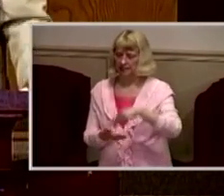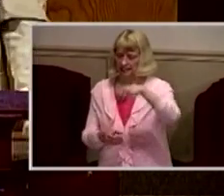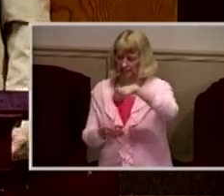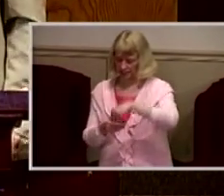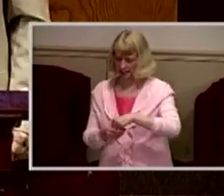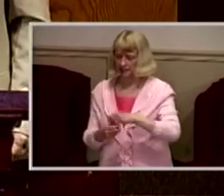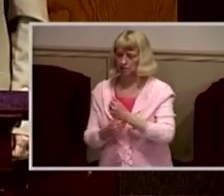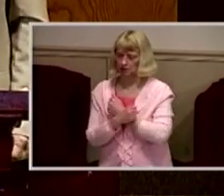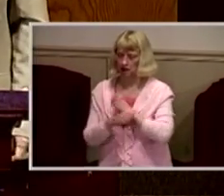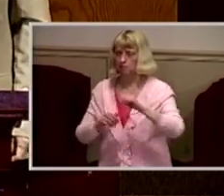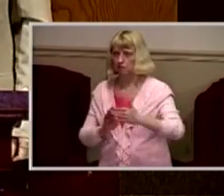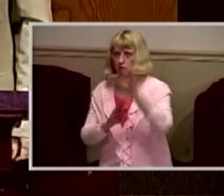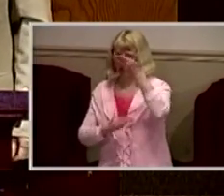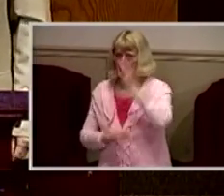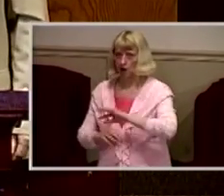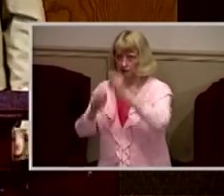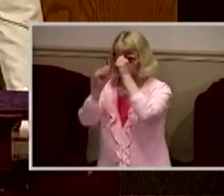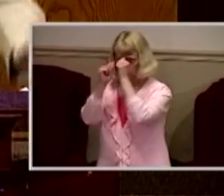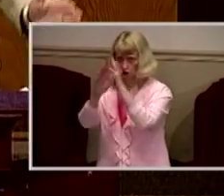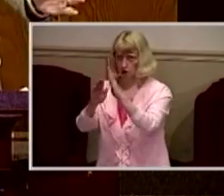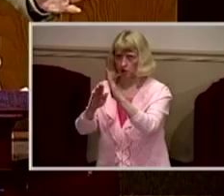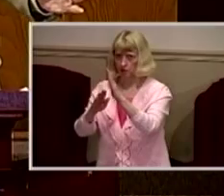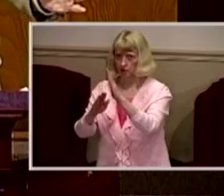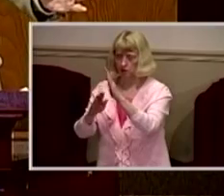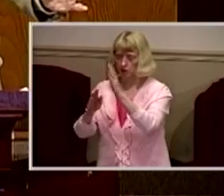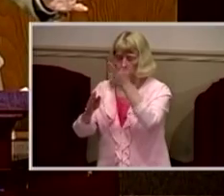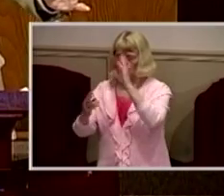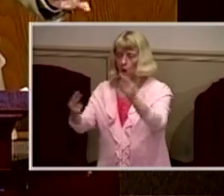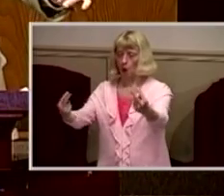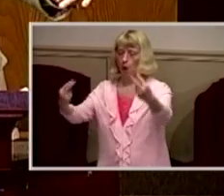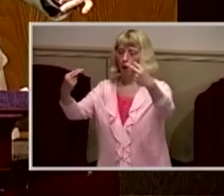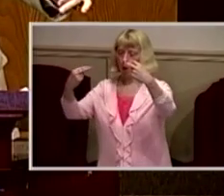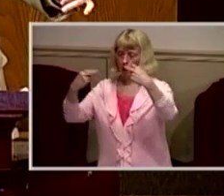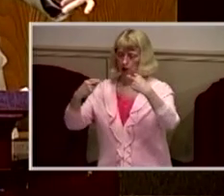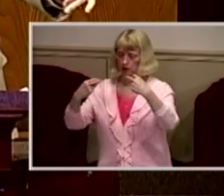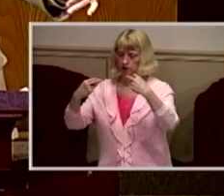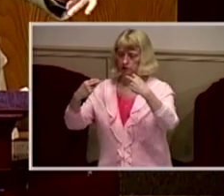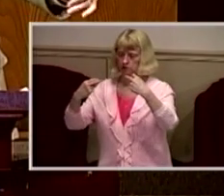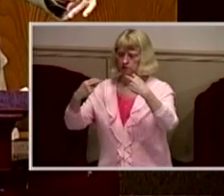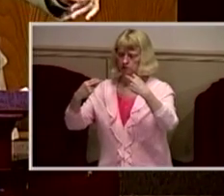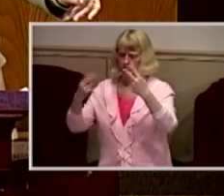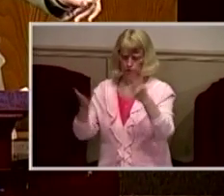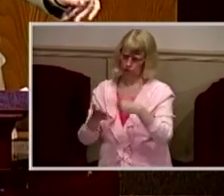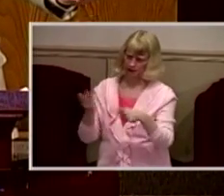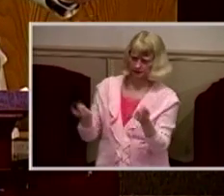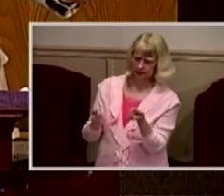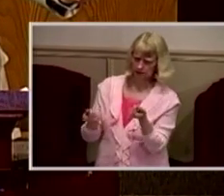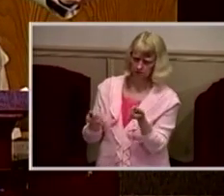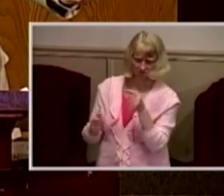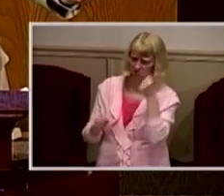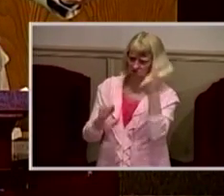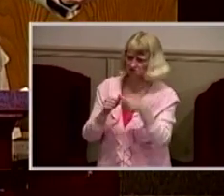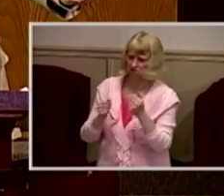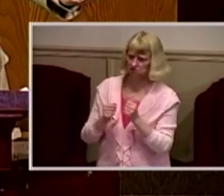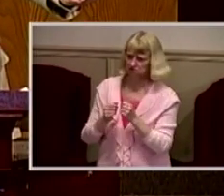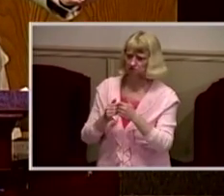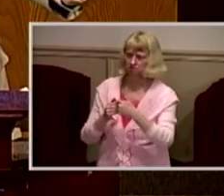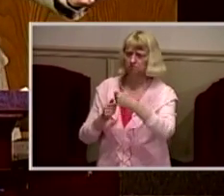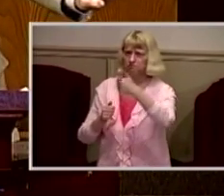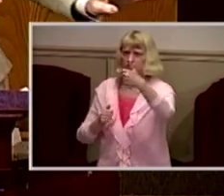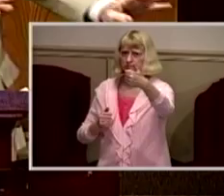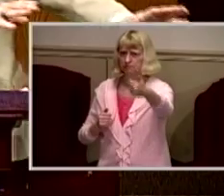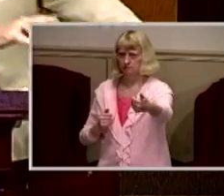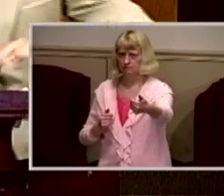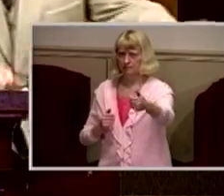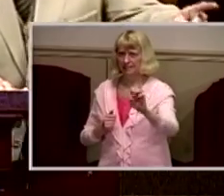the Beloved before God the Father. And God looks upon us and says, I don't remember that sin anymore, because it's separated as far from you as